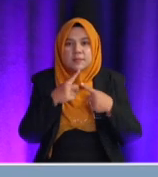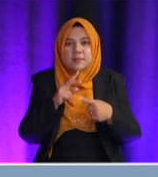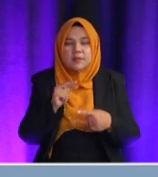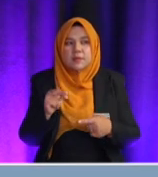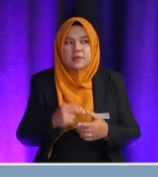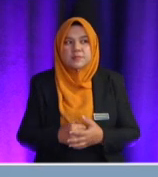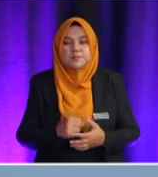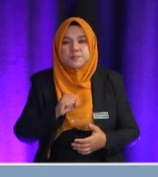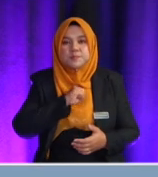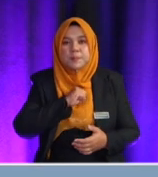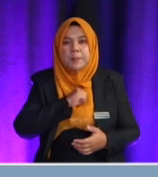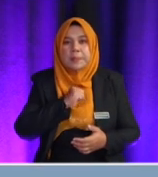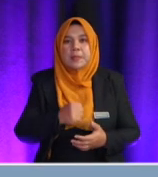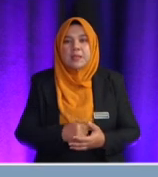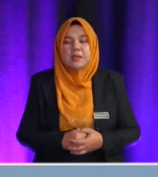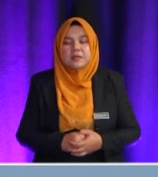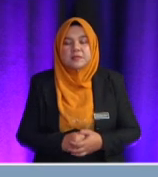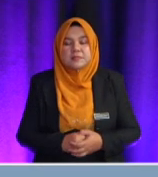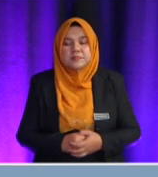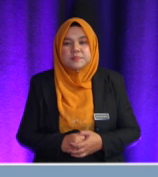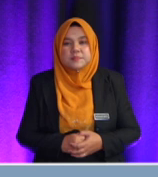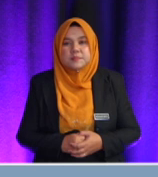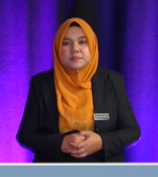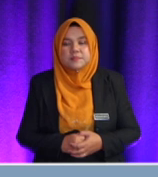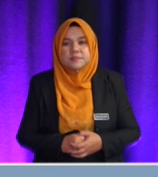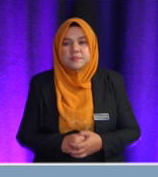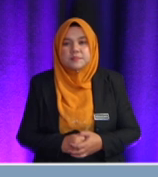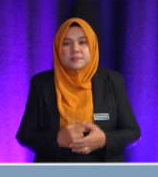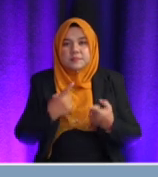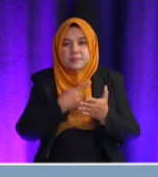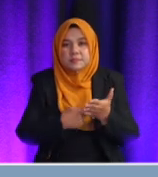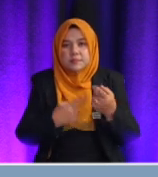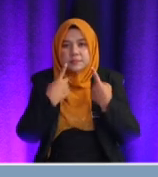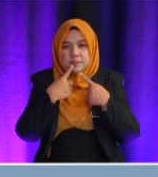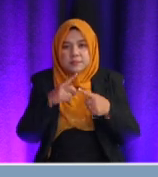All right. Okay, Shasha. Yes. What's your answer?